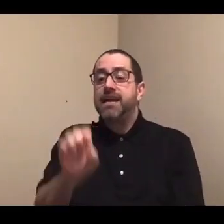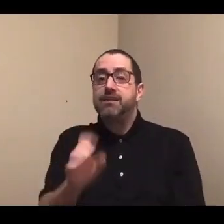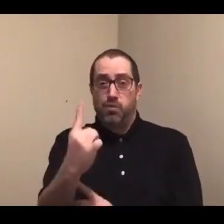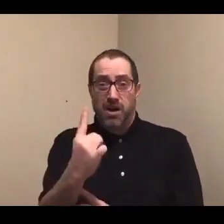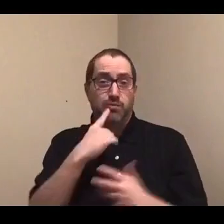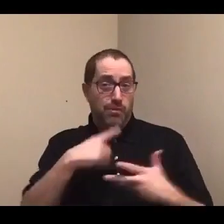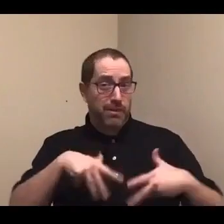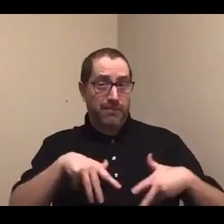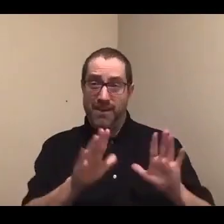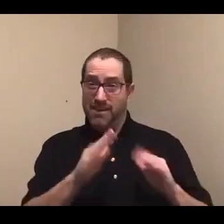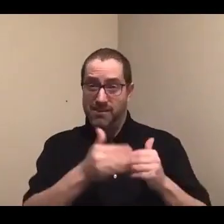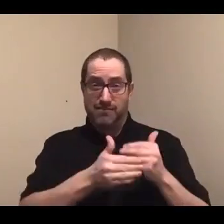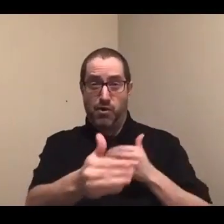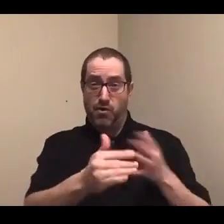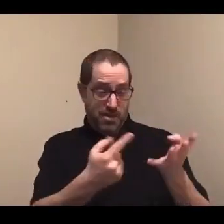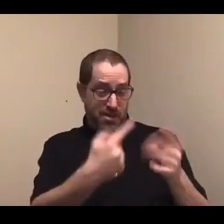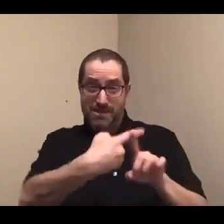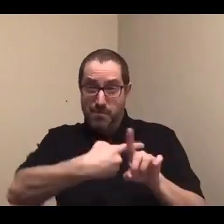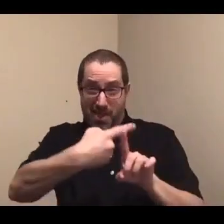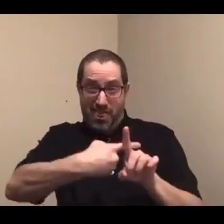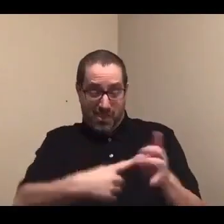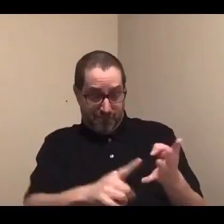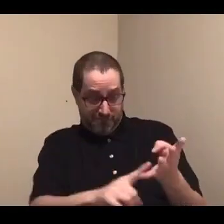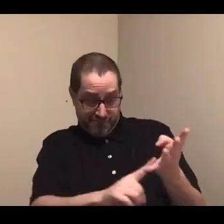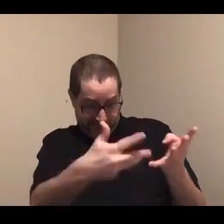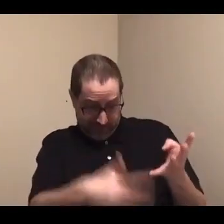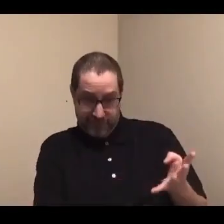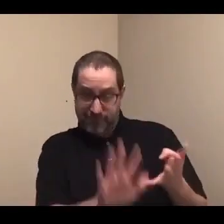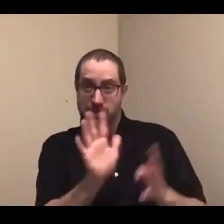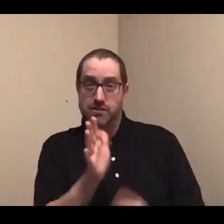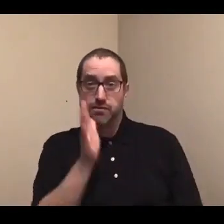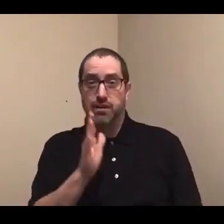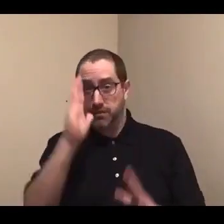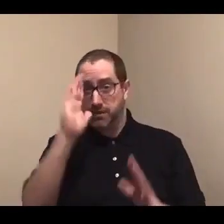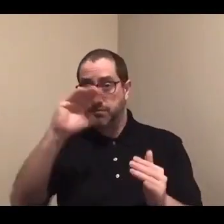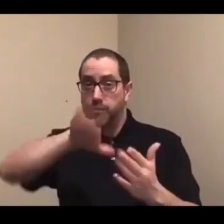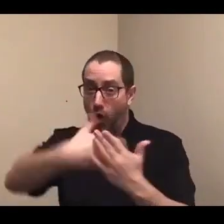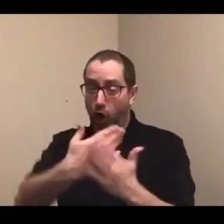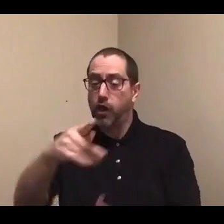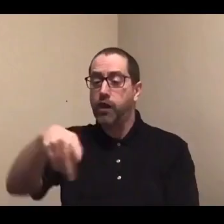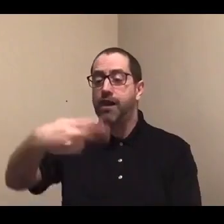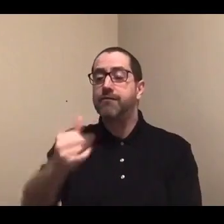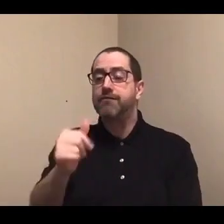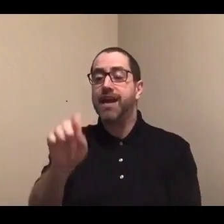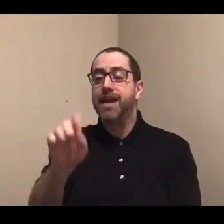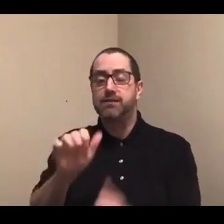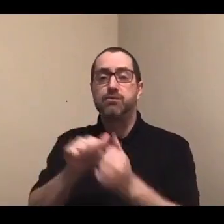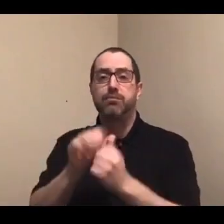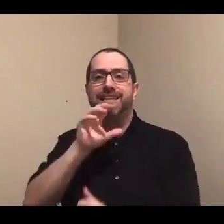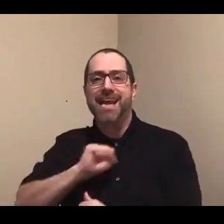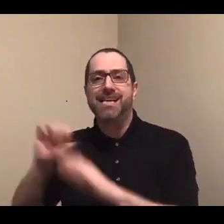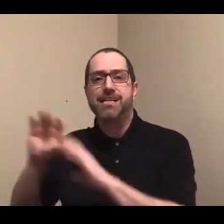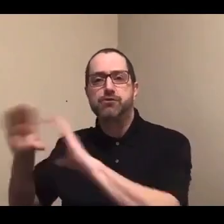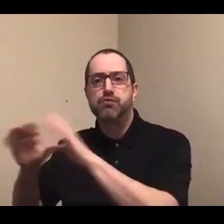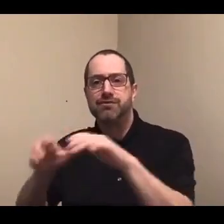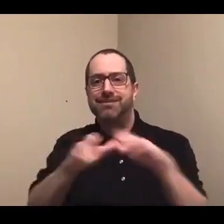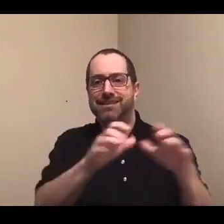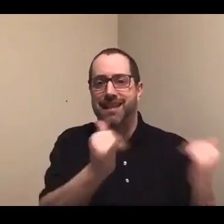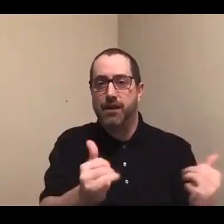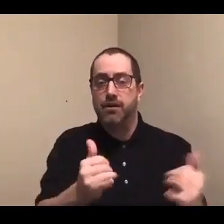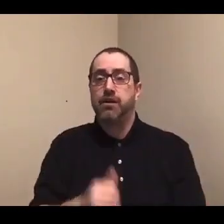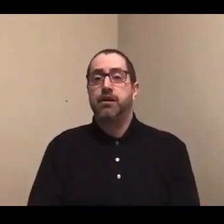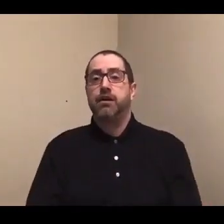outlined yesterday where all of our phases are going to be in our age categories. To answer your question directly, if vaccine supplies